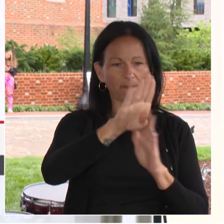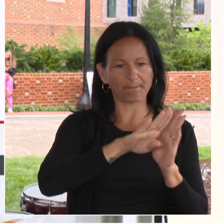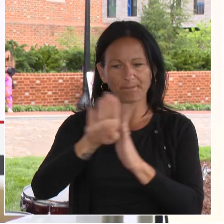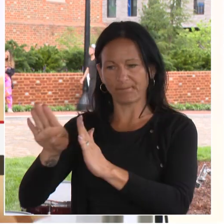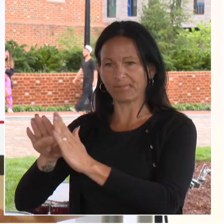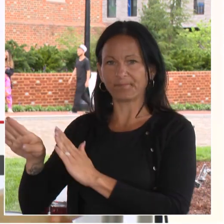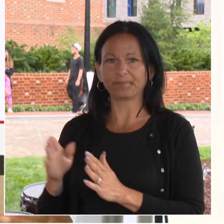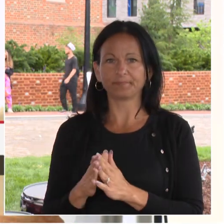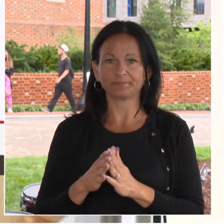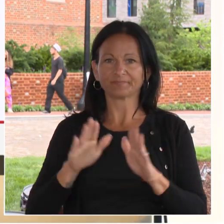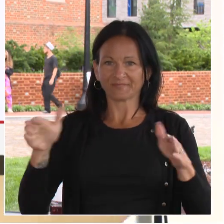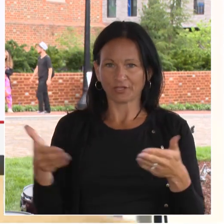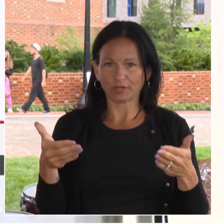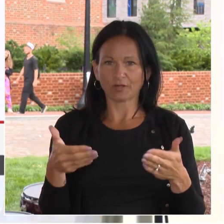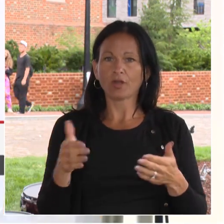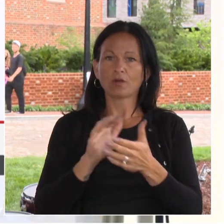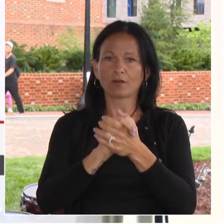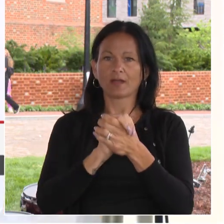to everyone.